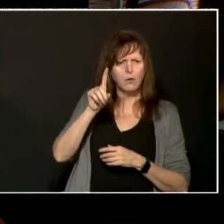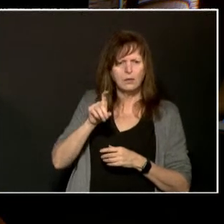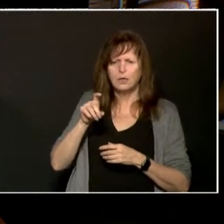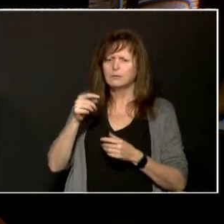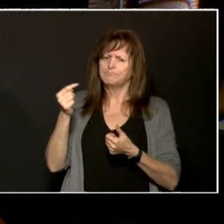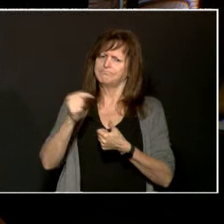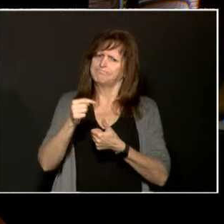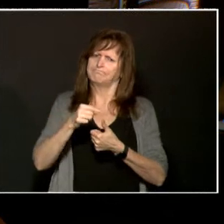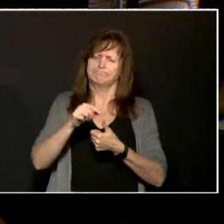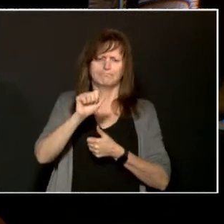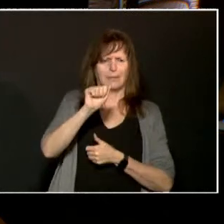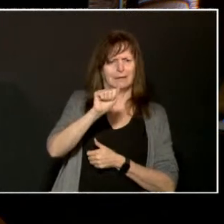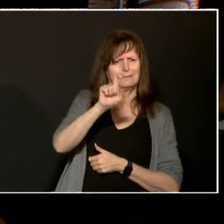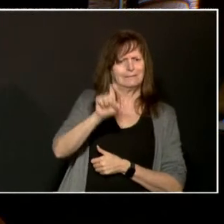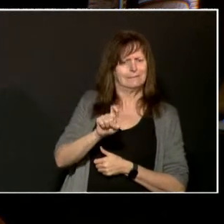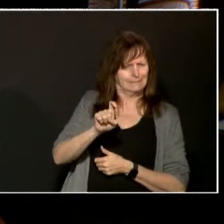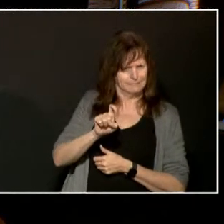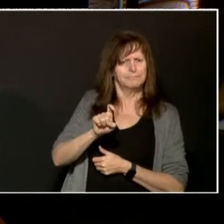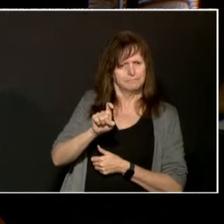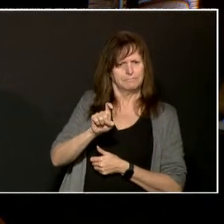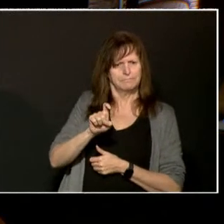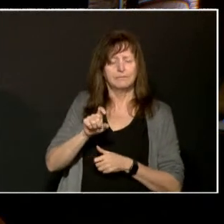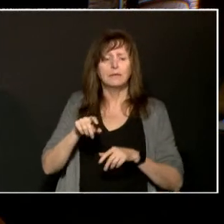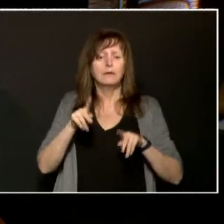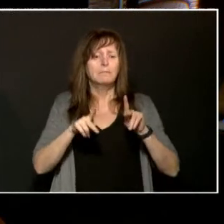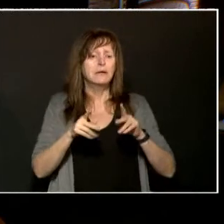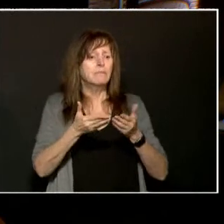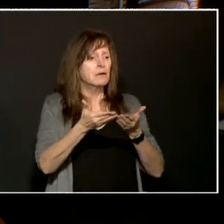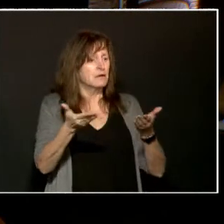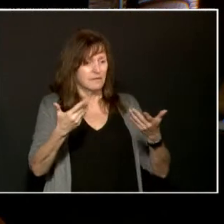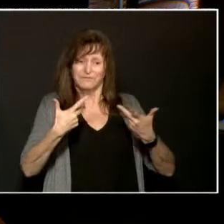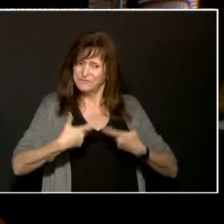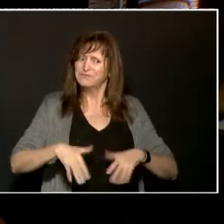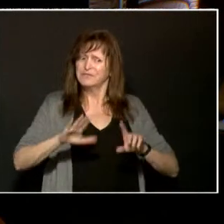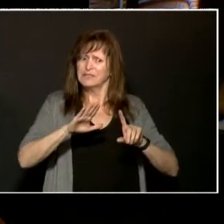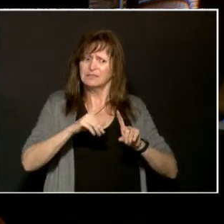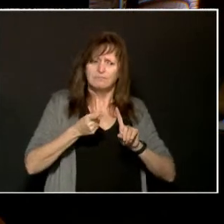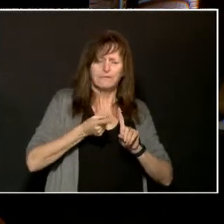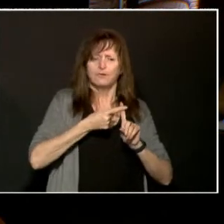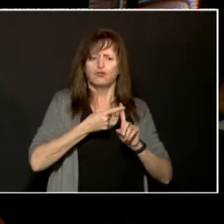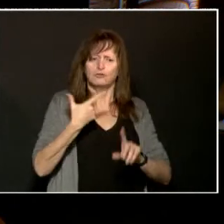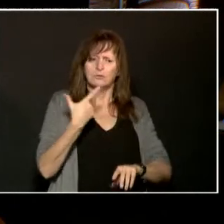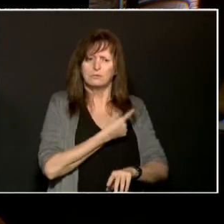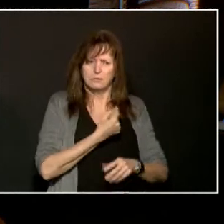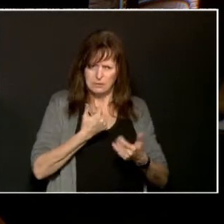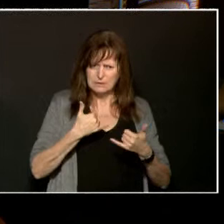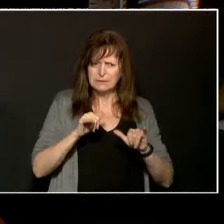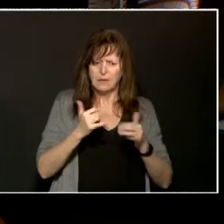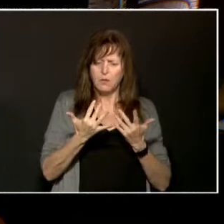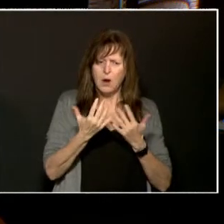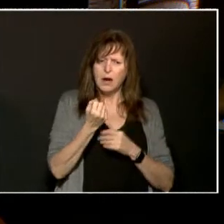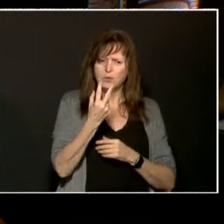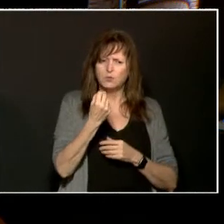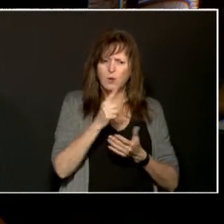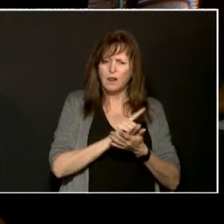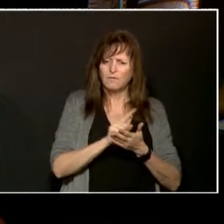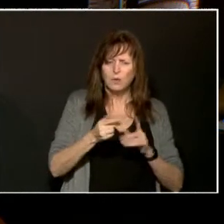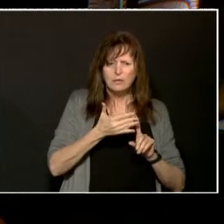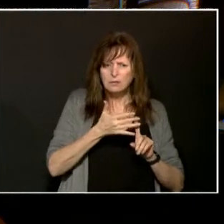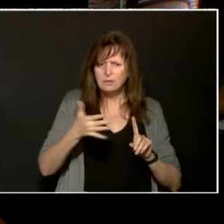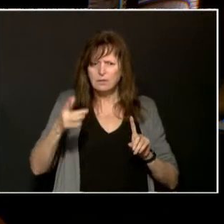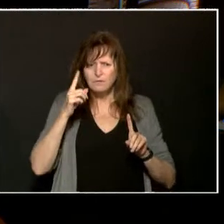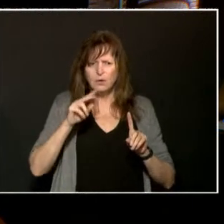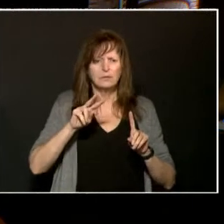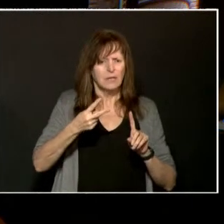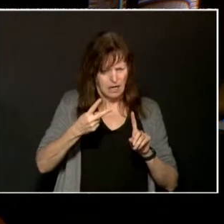People who got the AstraZeneca shot are still waiting 12 weeks in Ontario versus 8 weeks or less in other